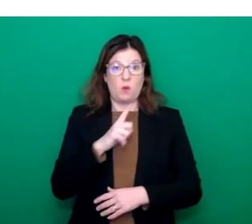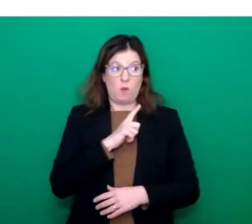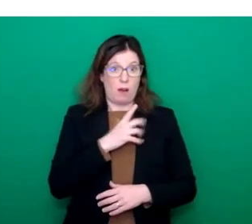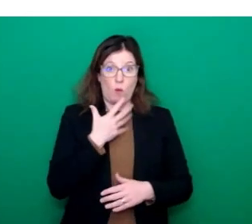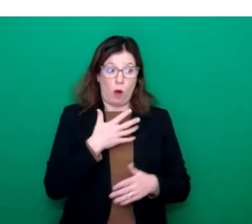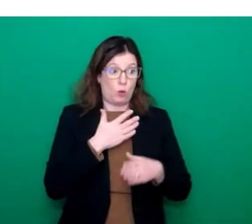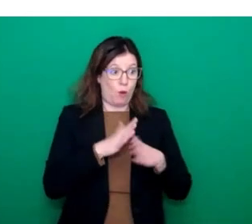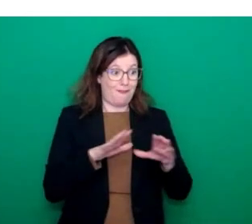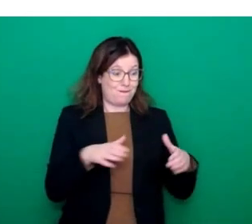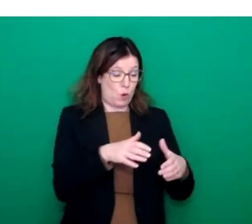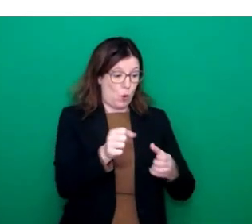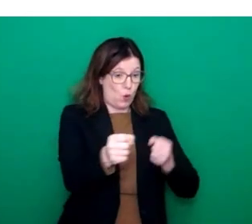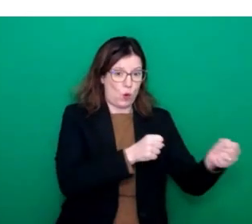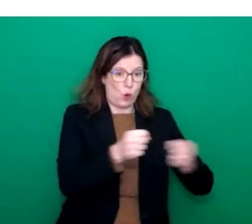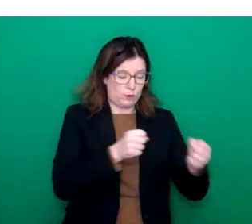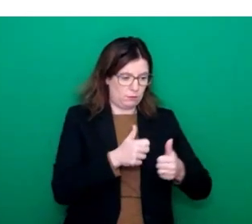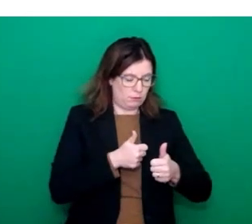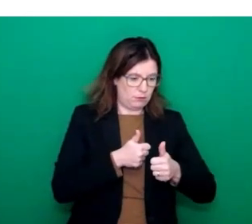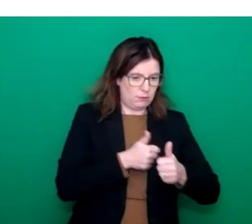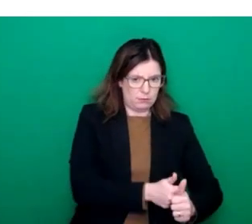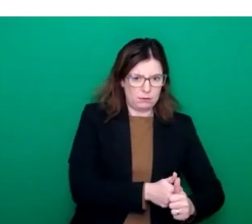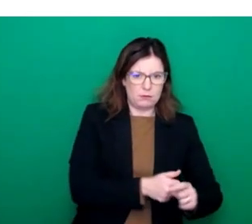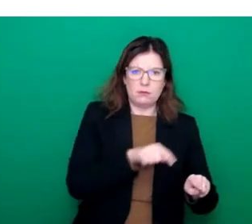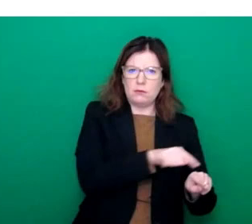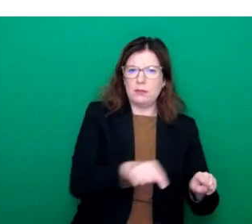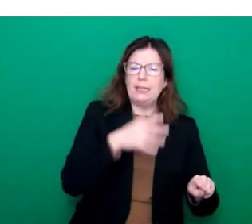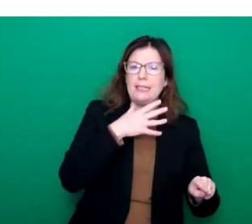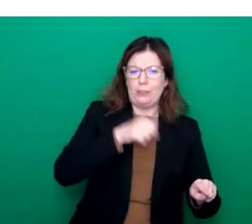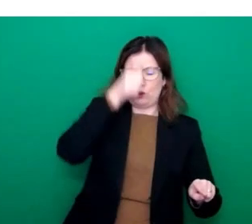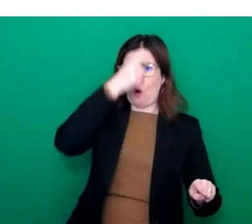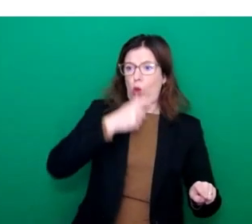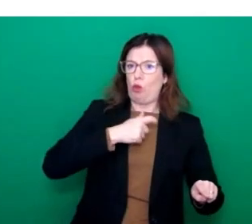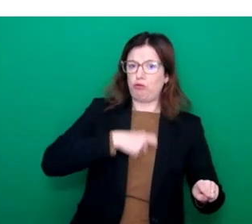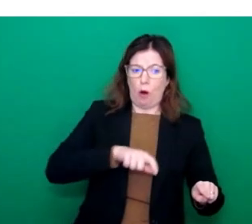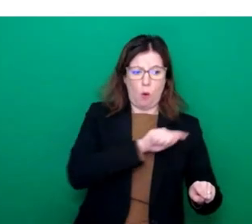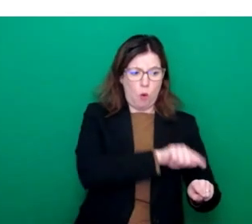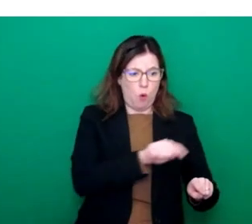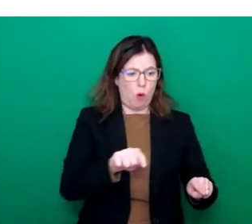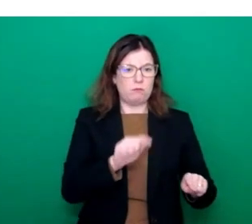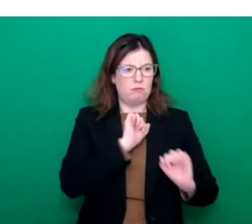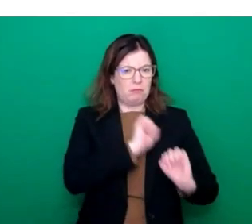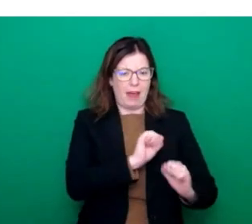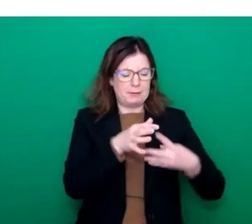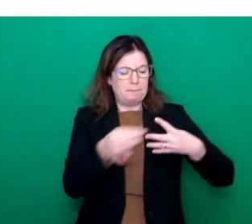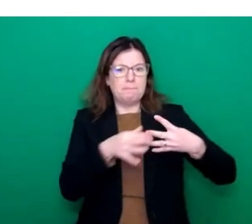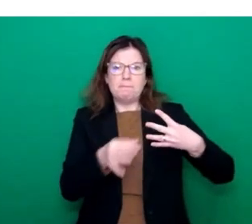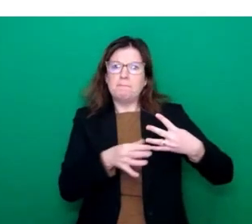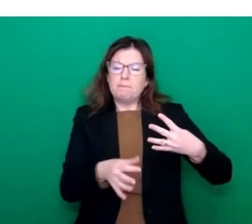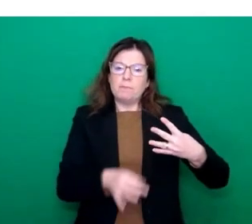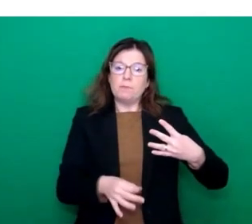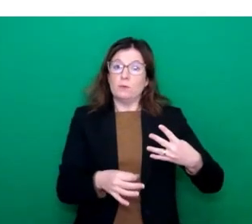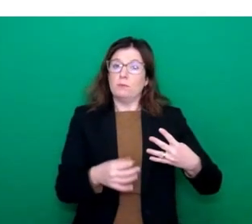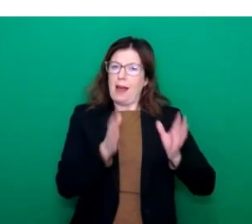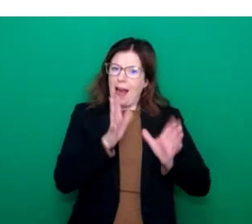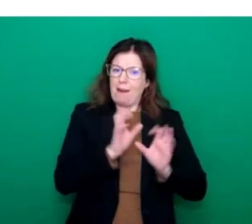need to know what appropriate competencies are for that workforce. And we went through an extensive